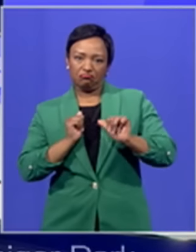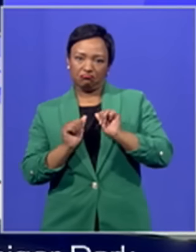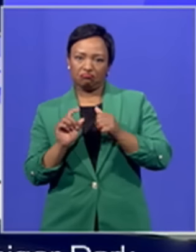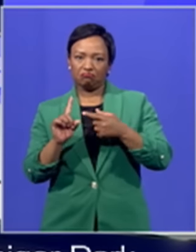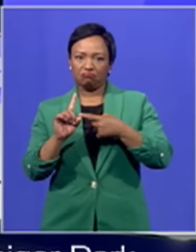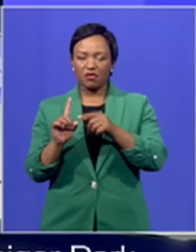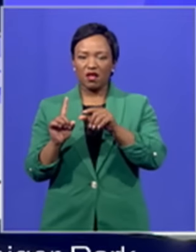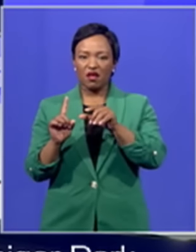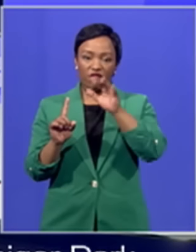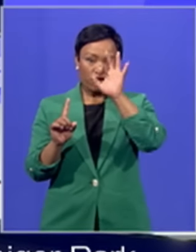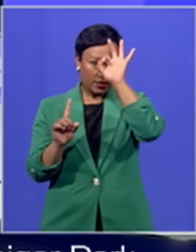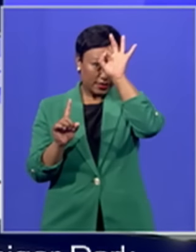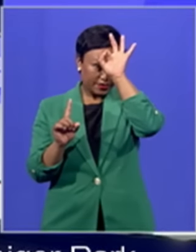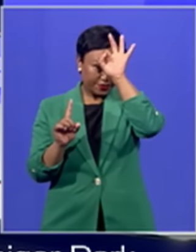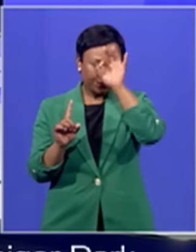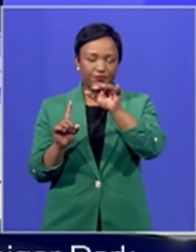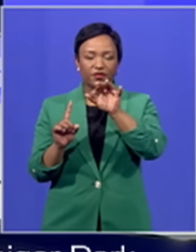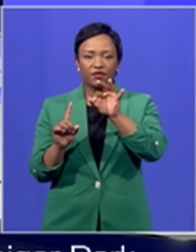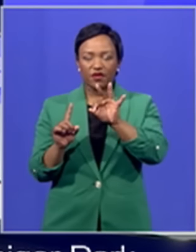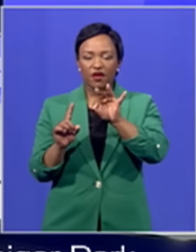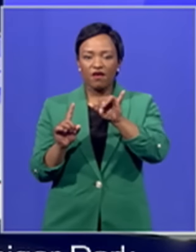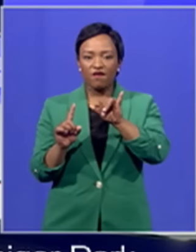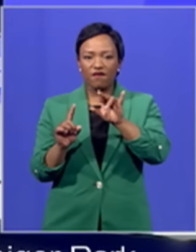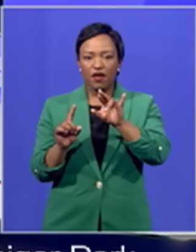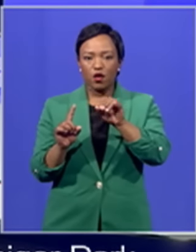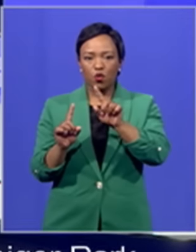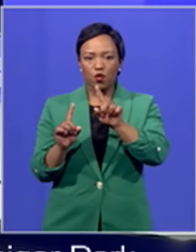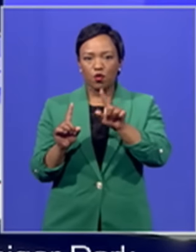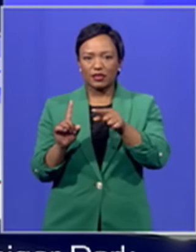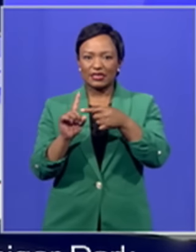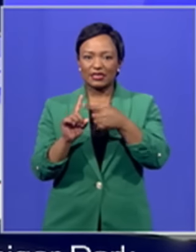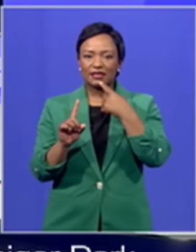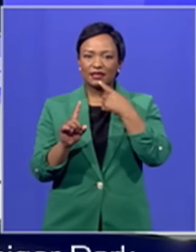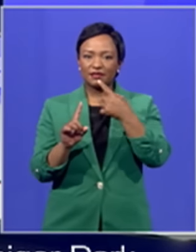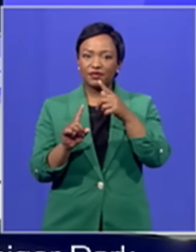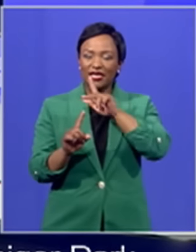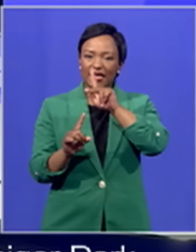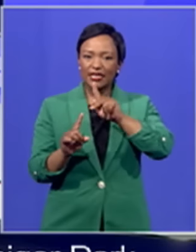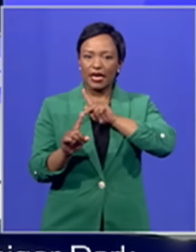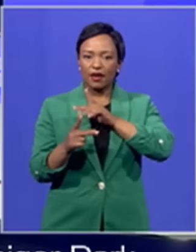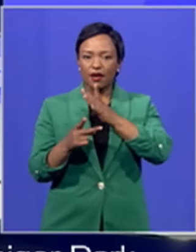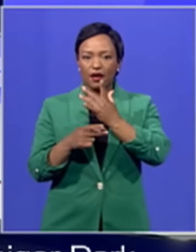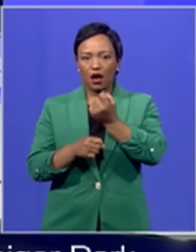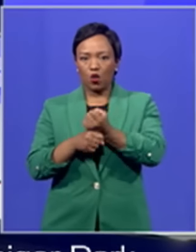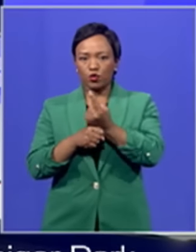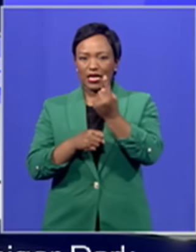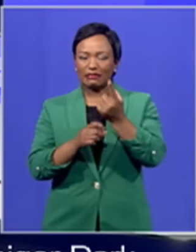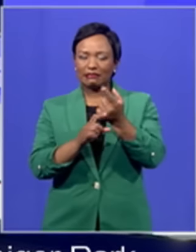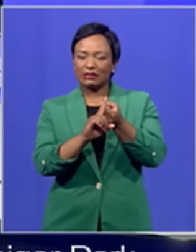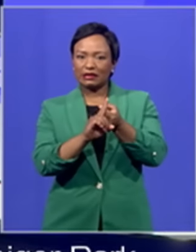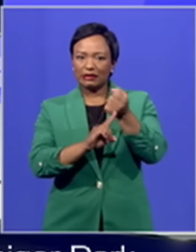hlongwa leano le leswa la go lwantšhana le dikgaruru tša digongwana ka provinseng ya KwaZulu-Natal le ka Gauteng e le go fao dikgaruru tšeo di ikepetšego